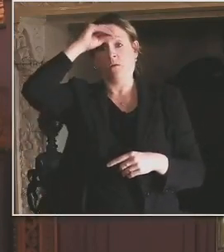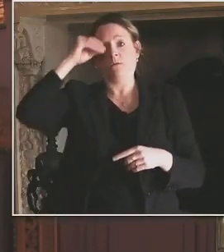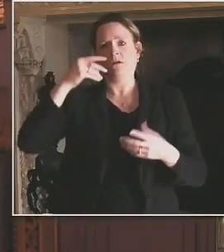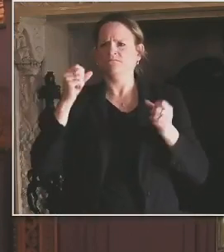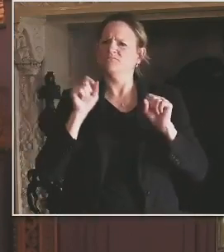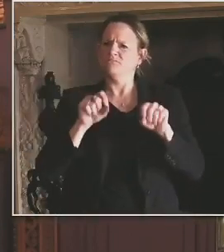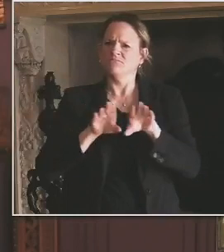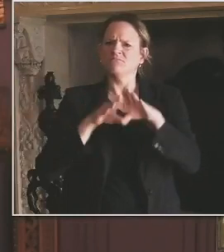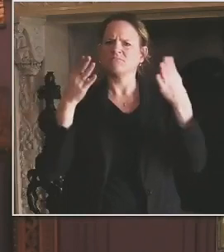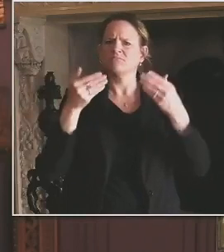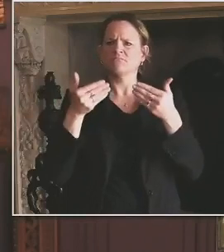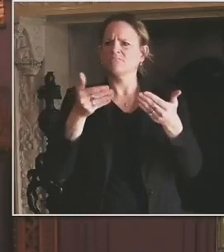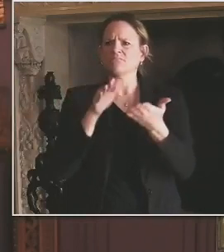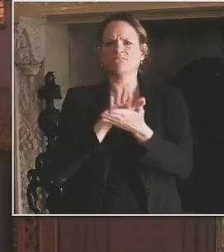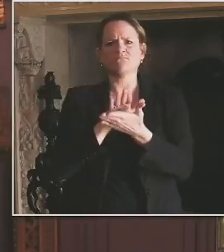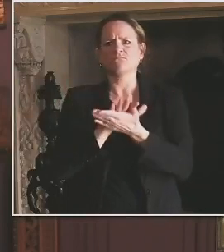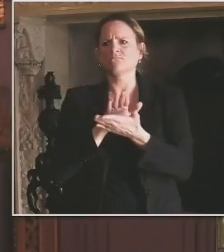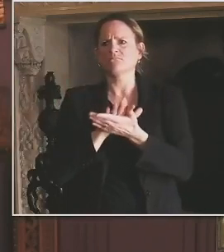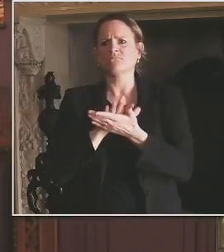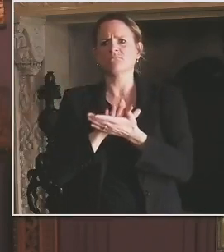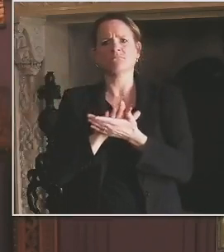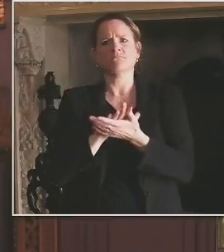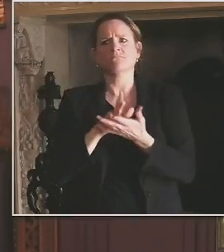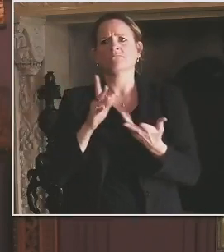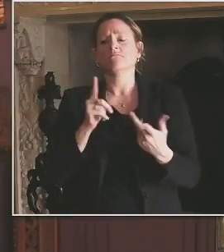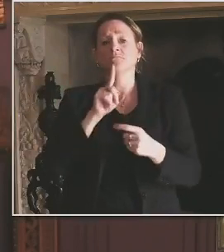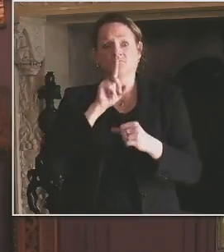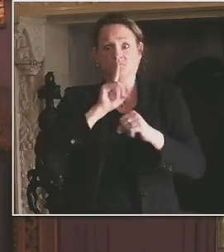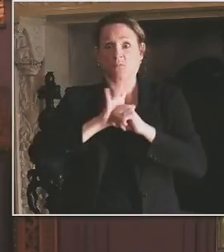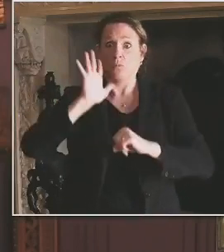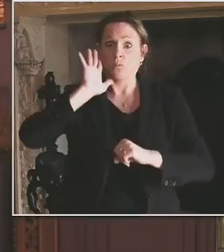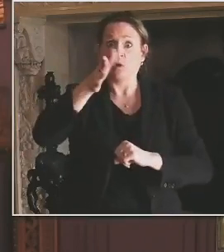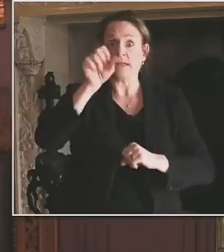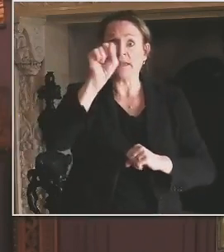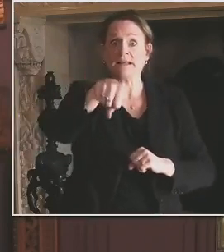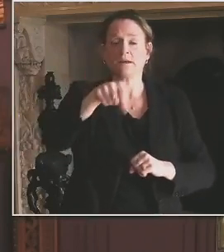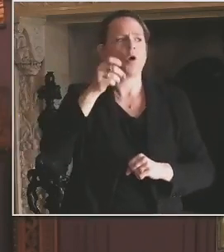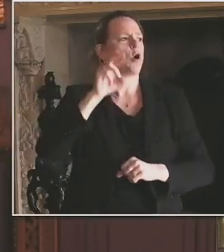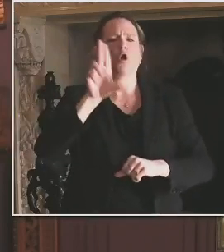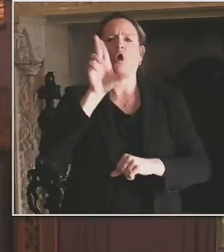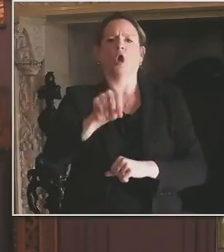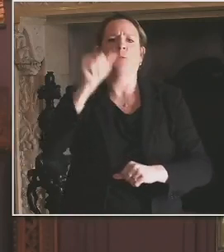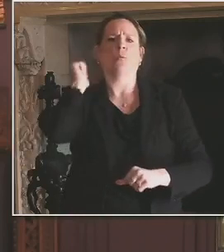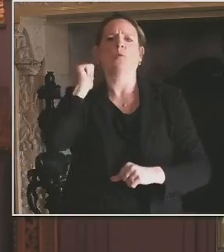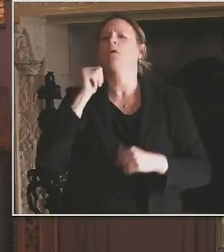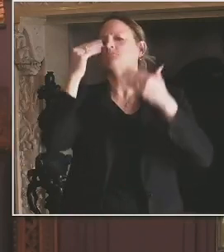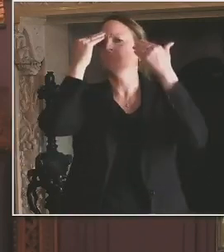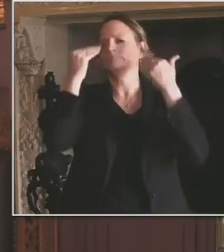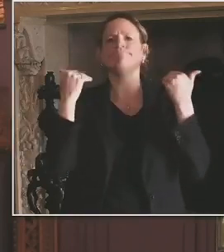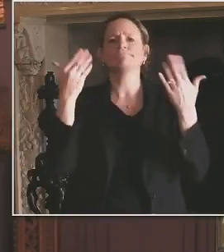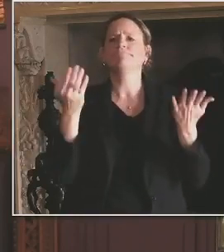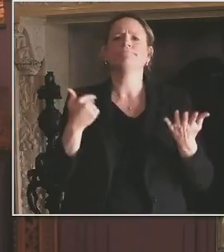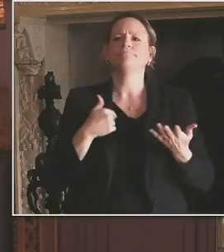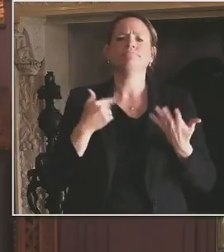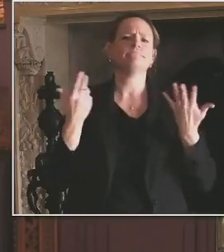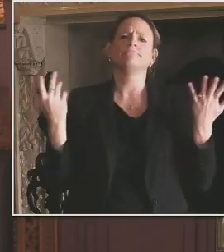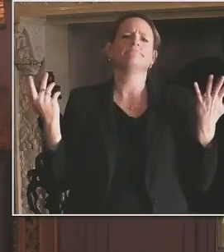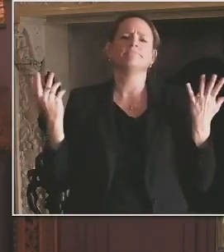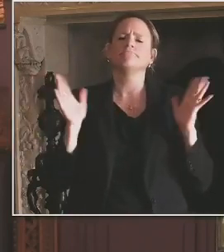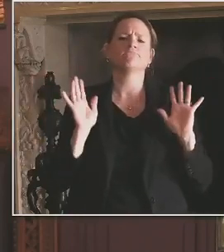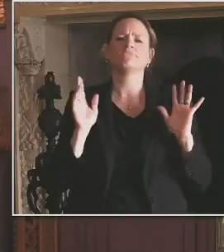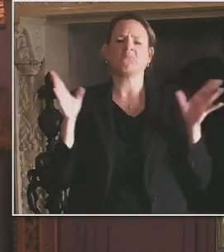in any position to say we're going to or we're not going to, and I'm going to order them closed. That gets at an